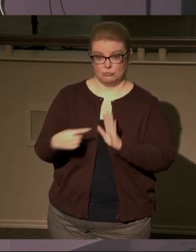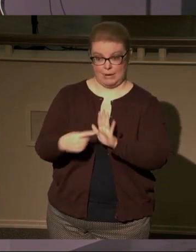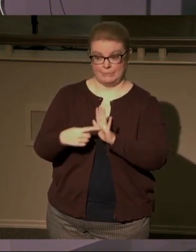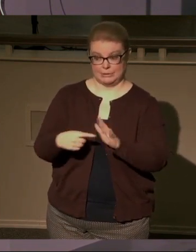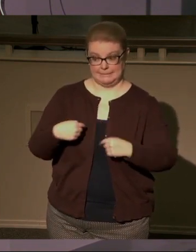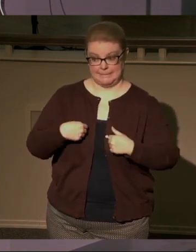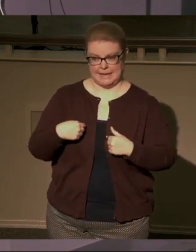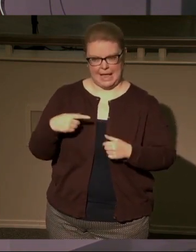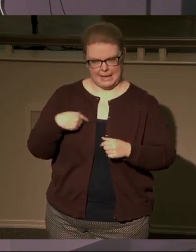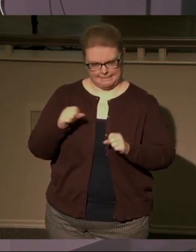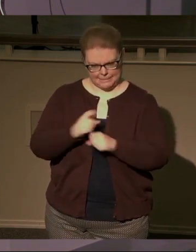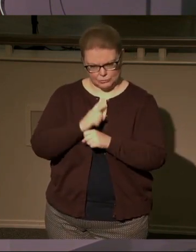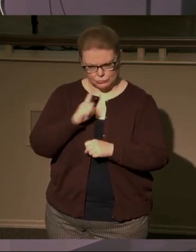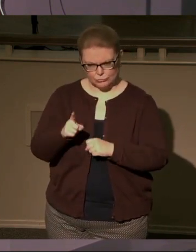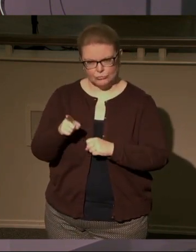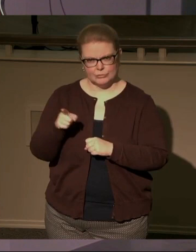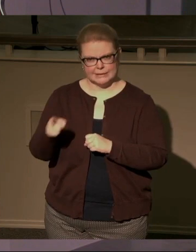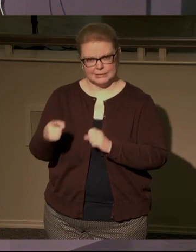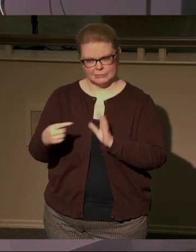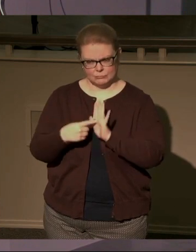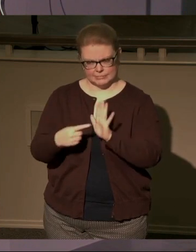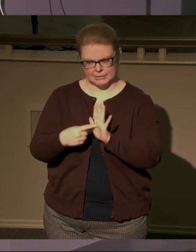make sure he represents well.